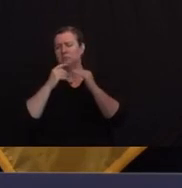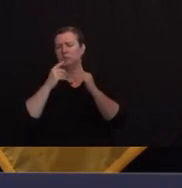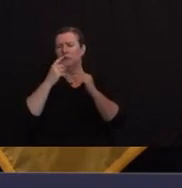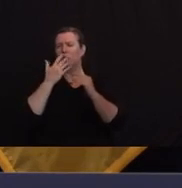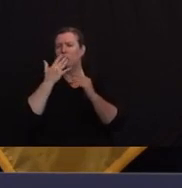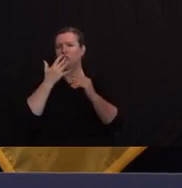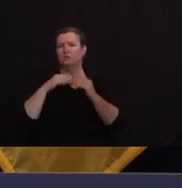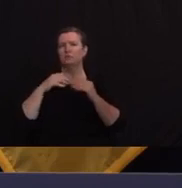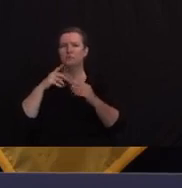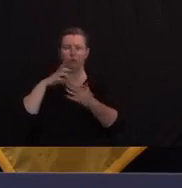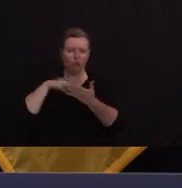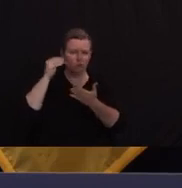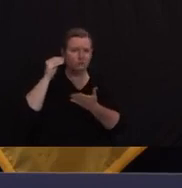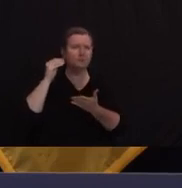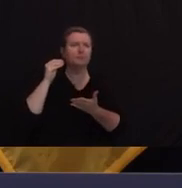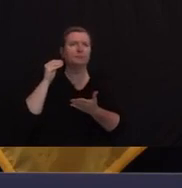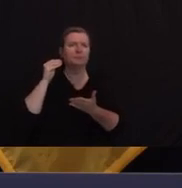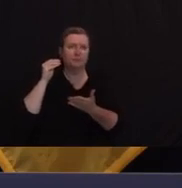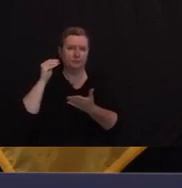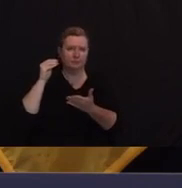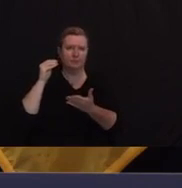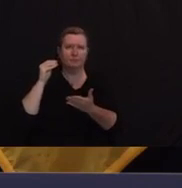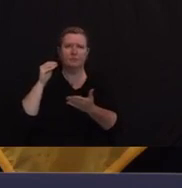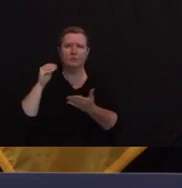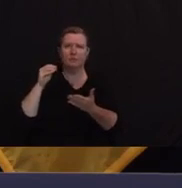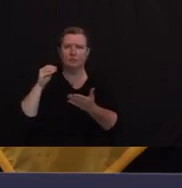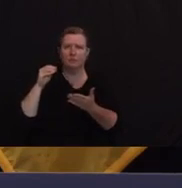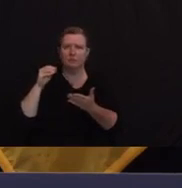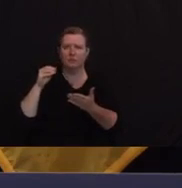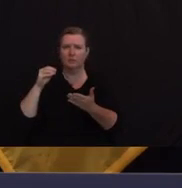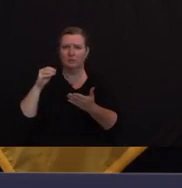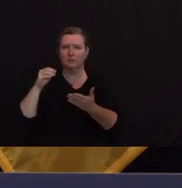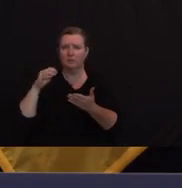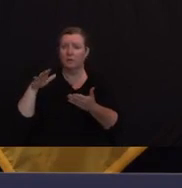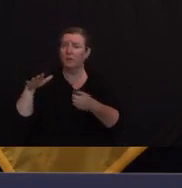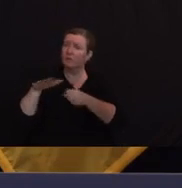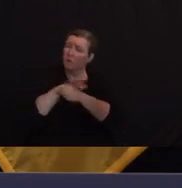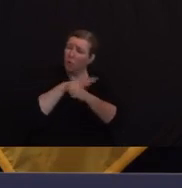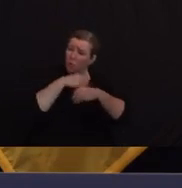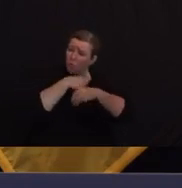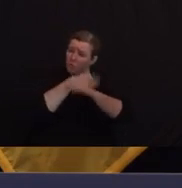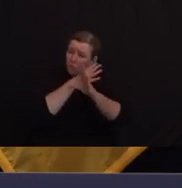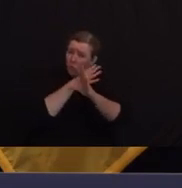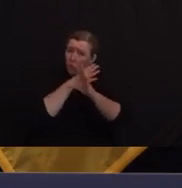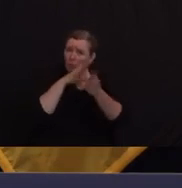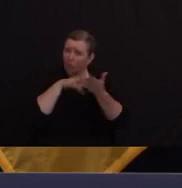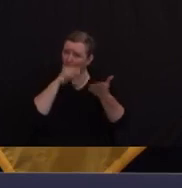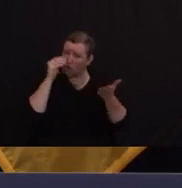And if not, why not?